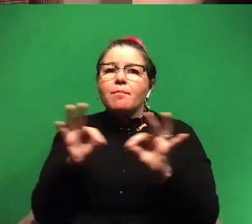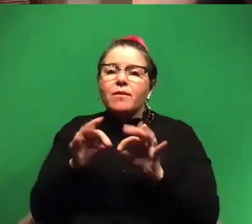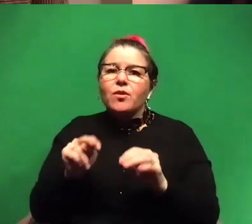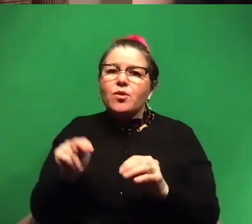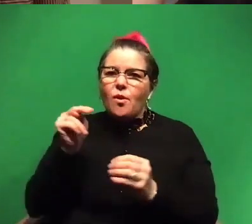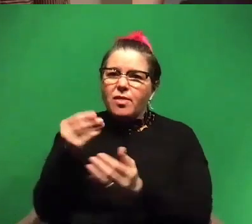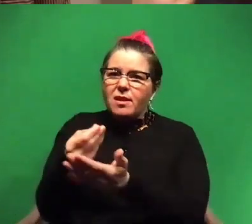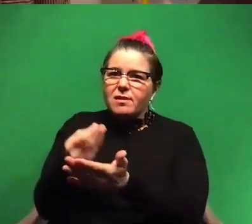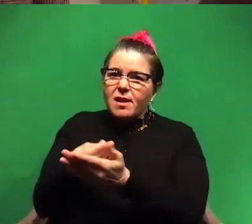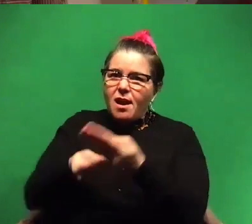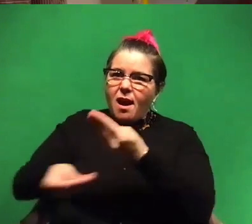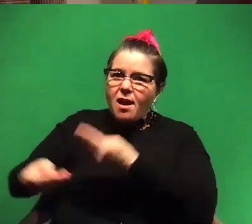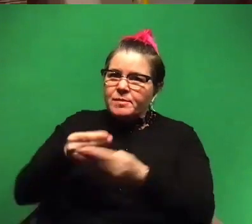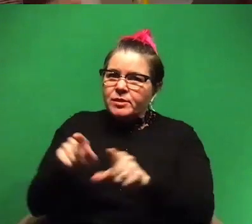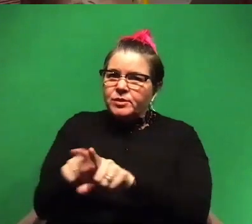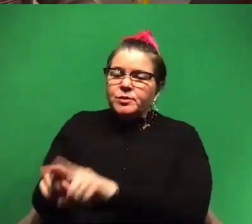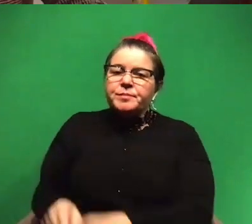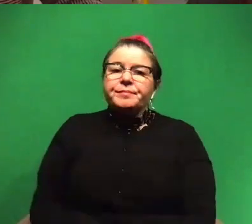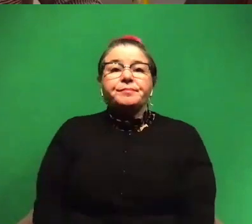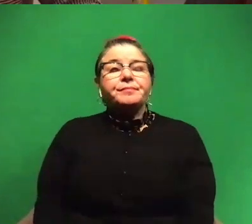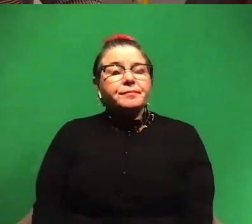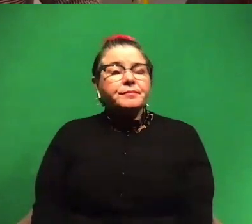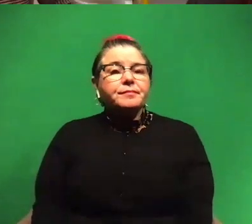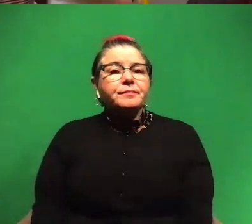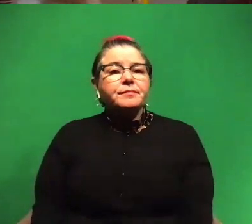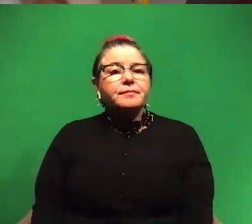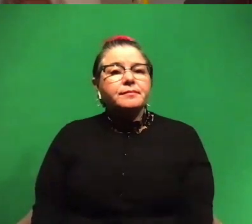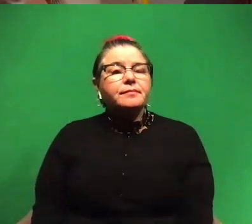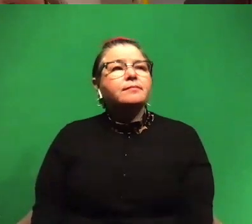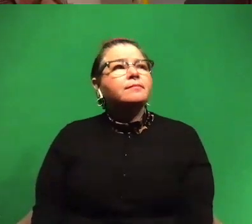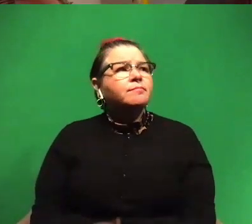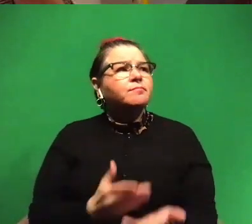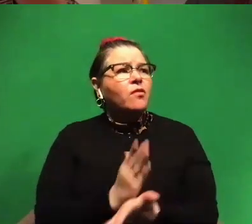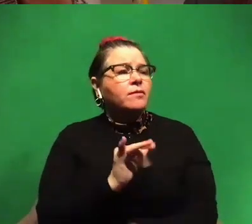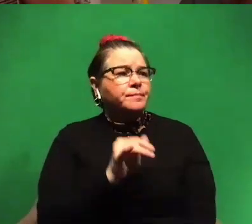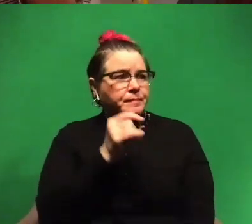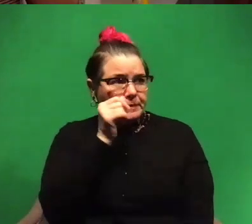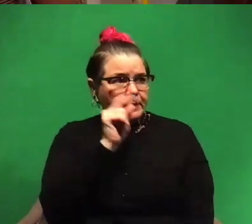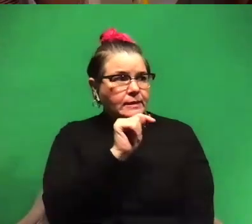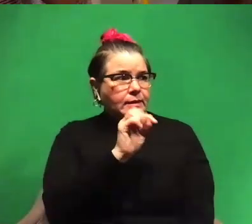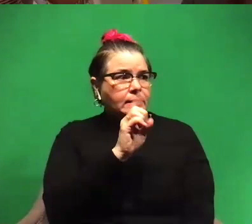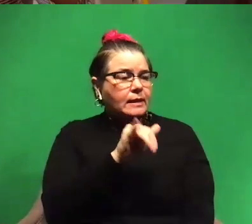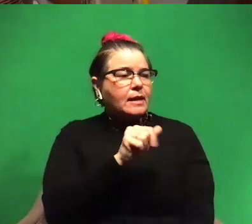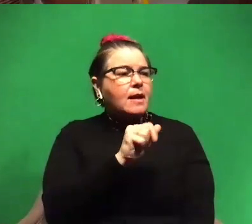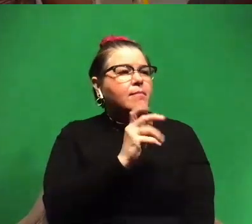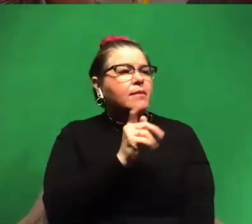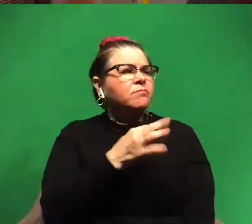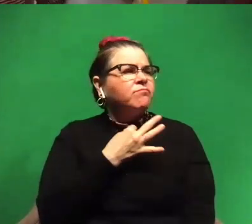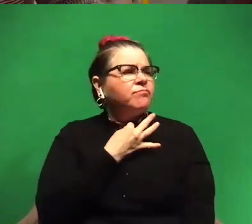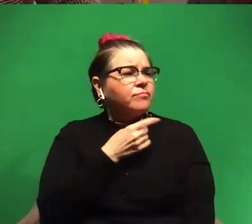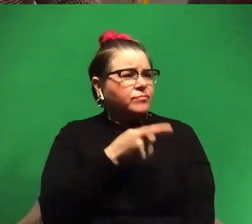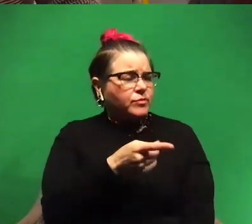economies. So yeah. All right. Teddy and Amelia would like to know, do you